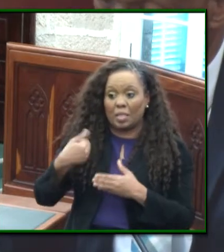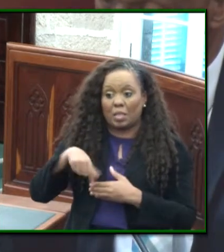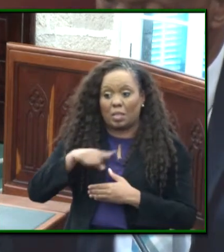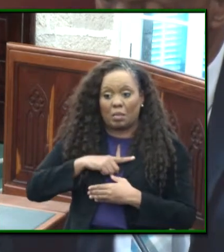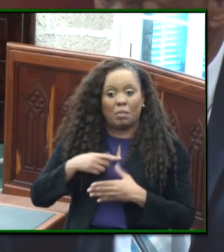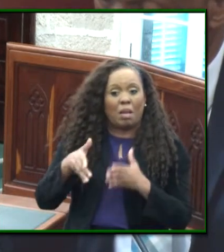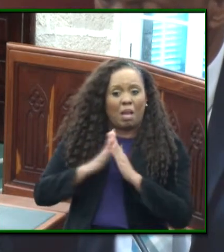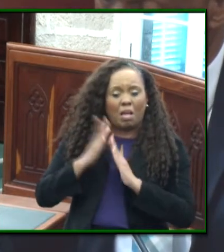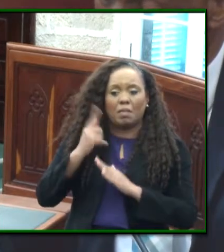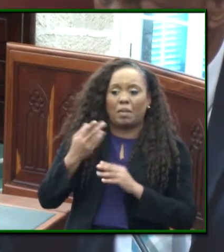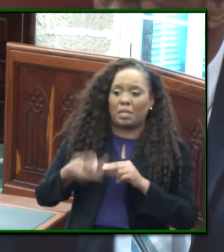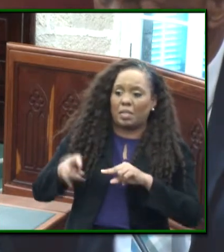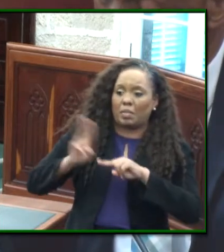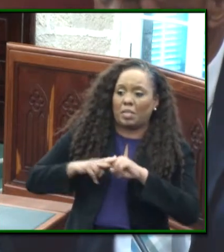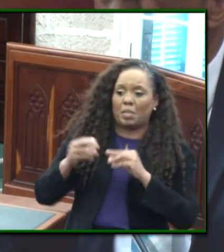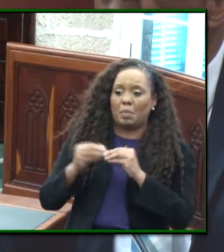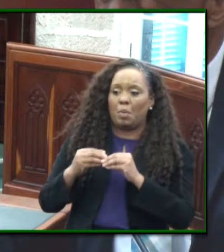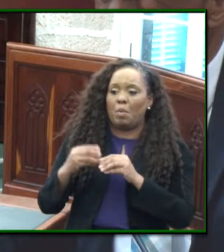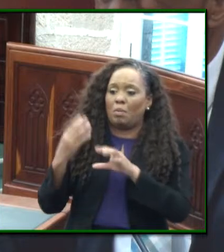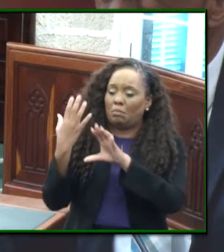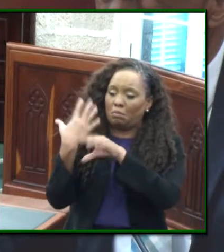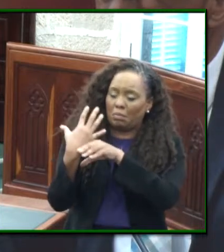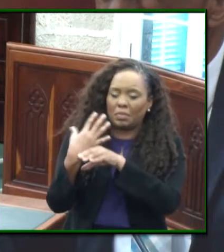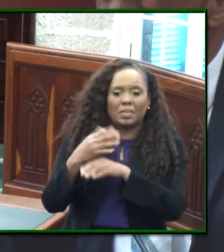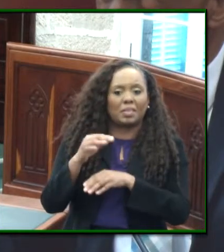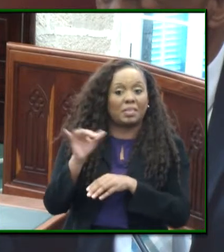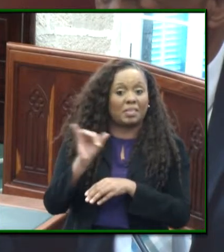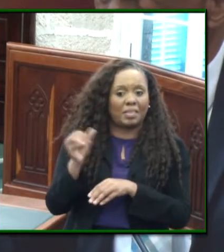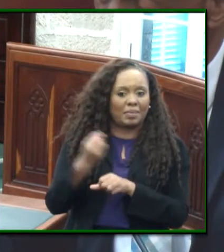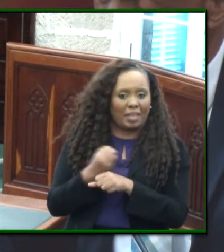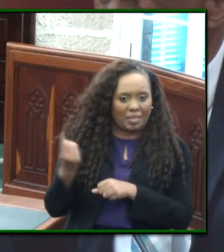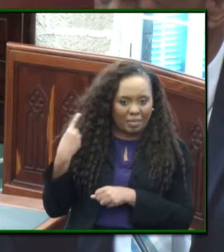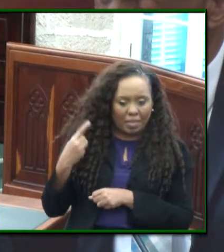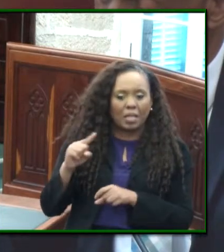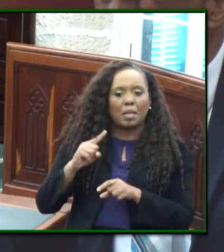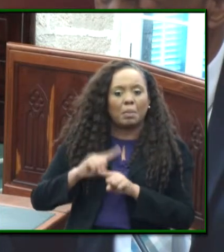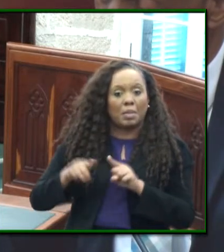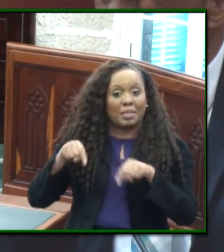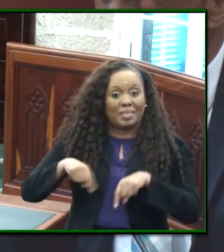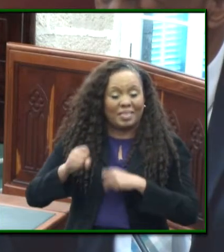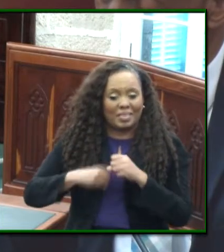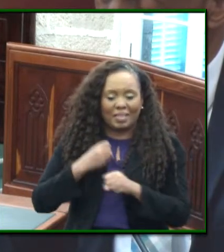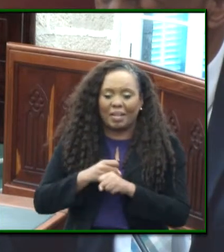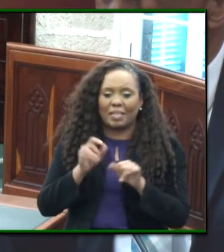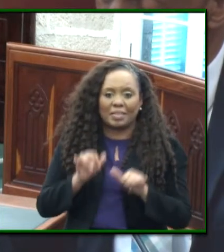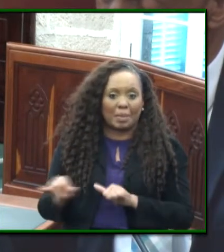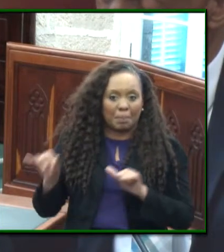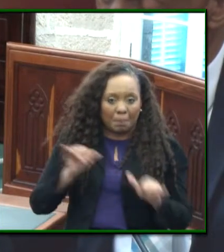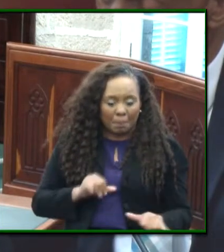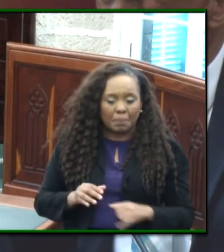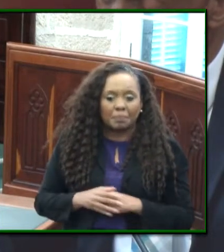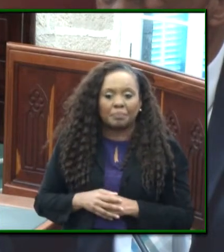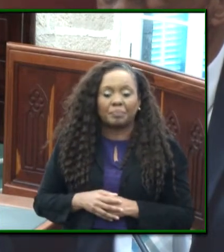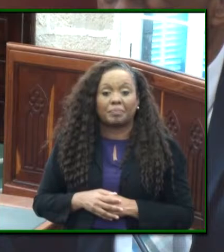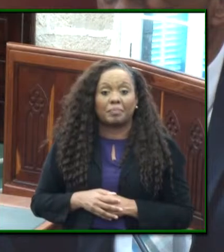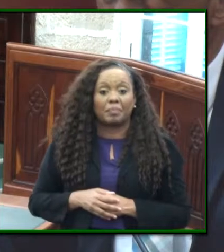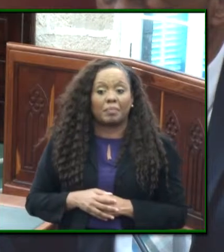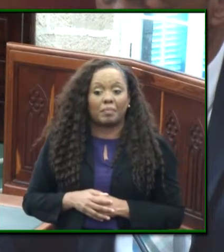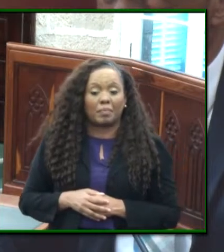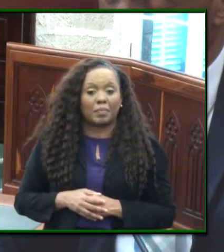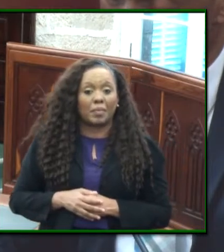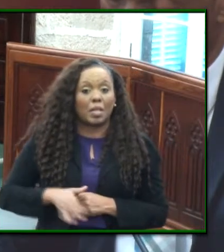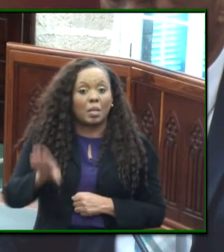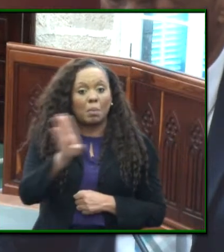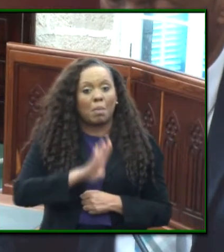footage all across Barbados, as did last year's estimates. So I think Barbadians are going to have to get accustomed